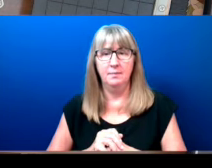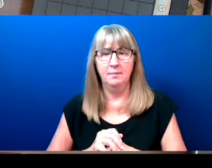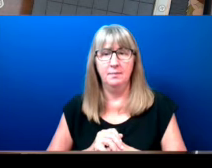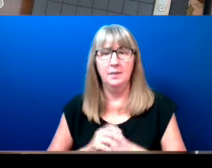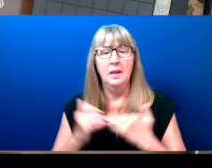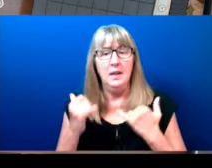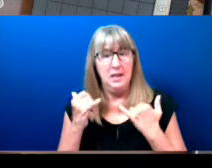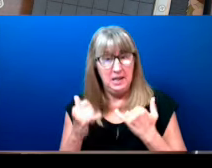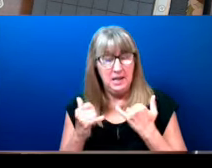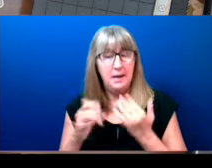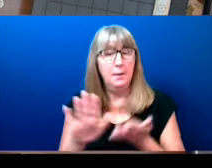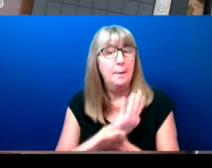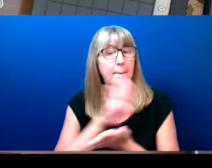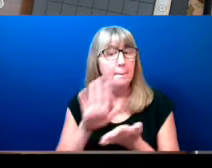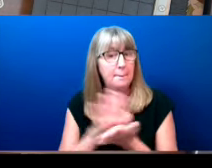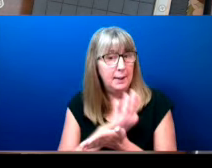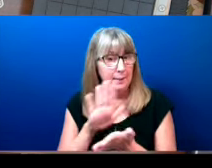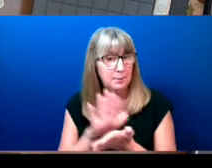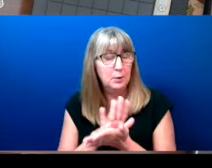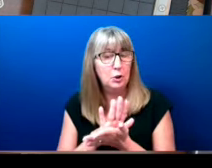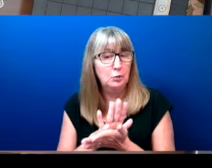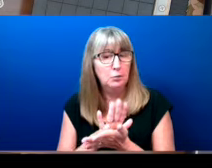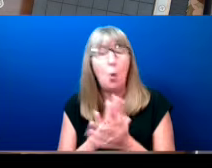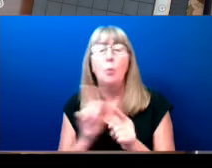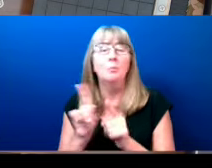Then I used my